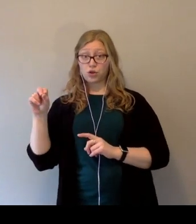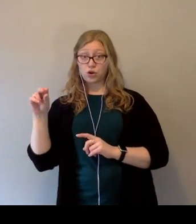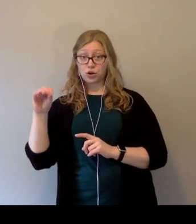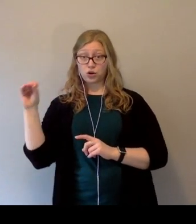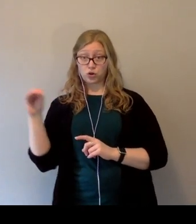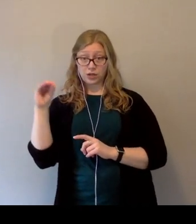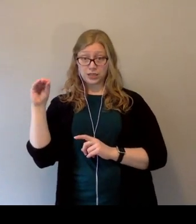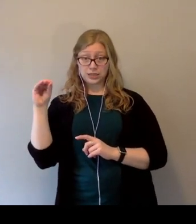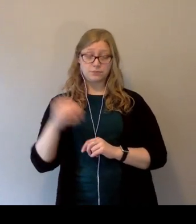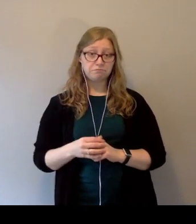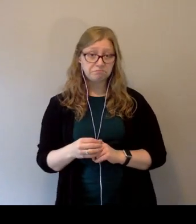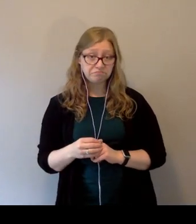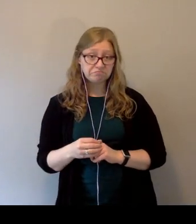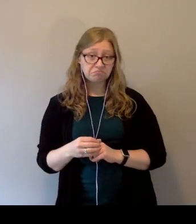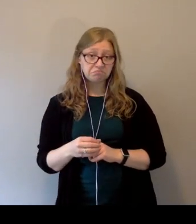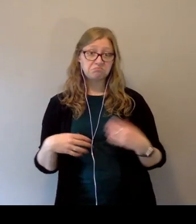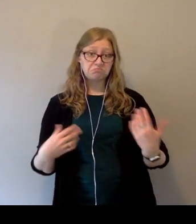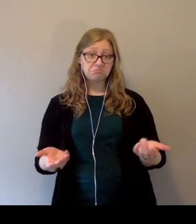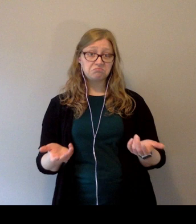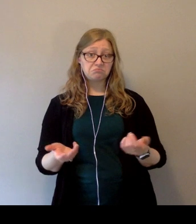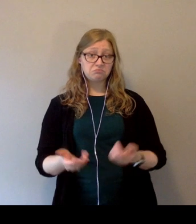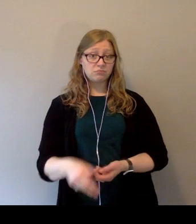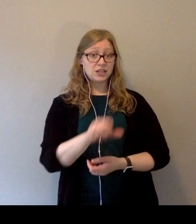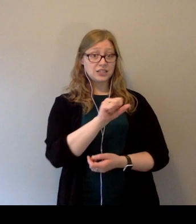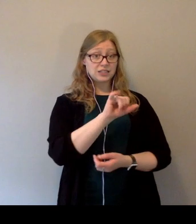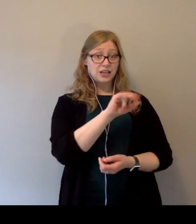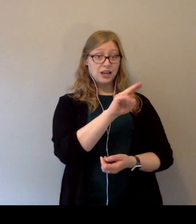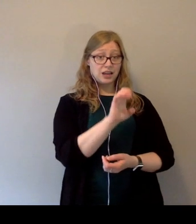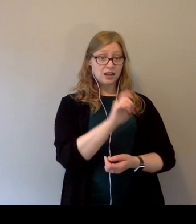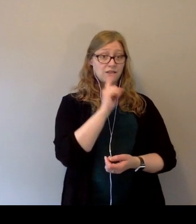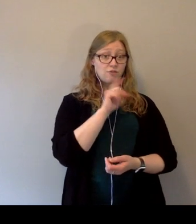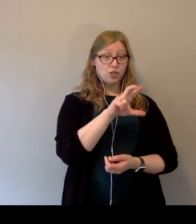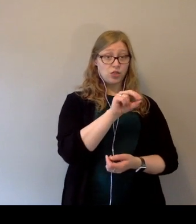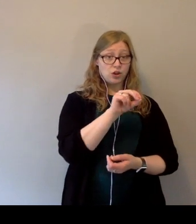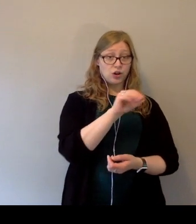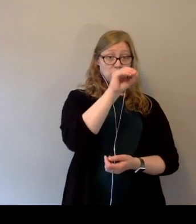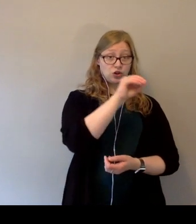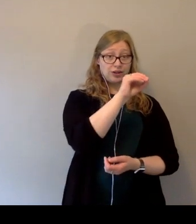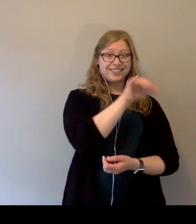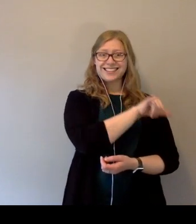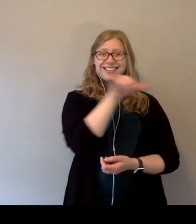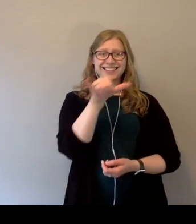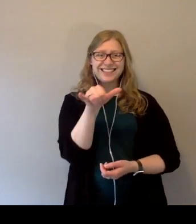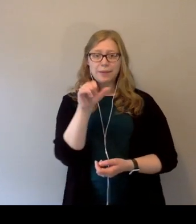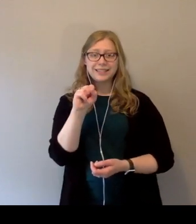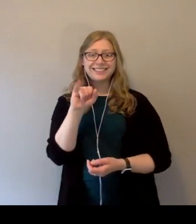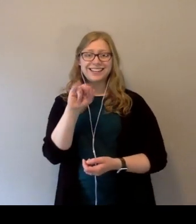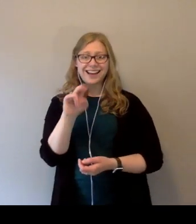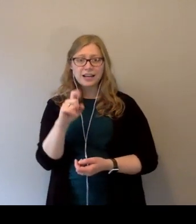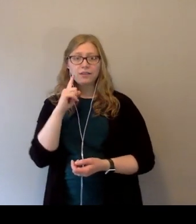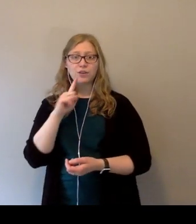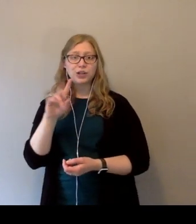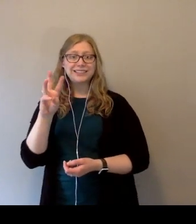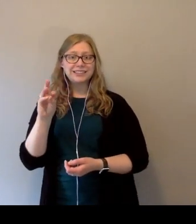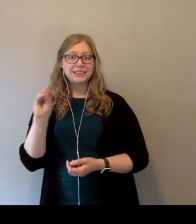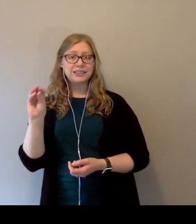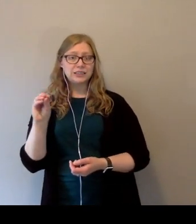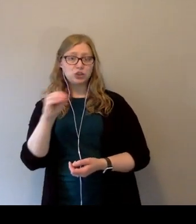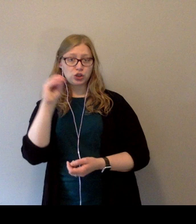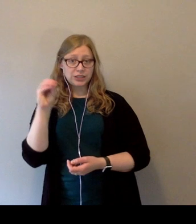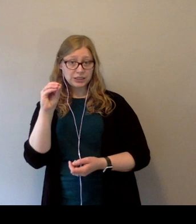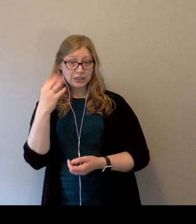sure is that the sine of 30 degrees is the same as the sine of 60 degrees because those are complementary